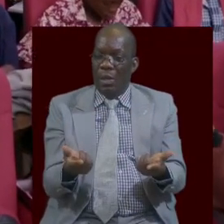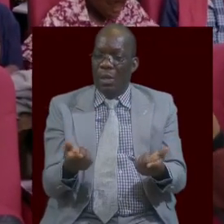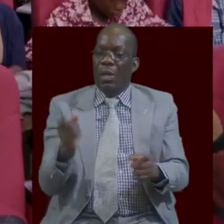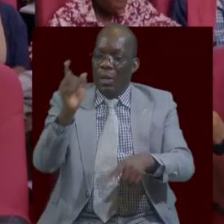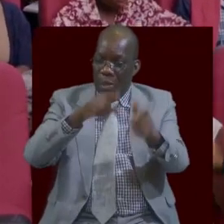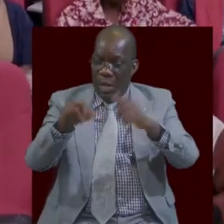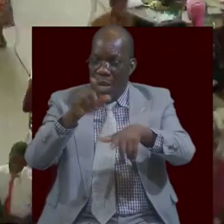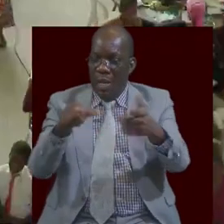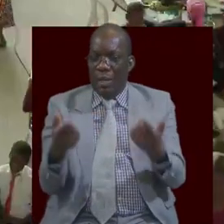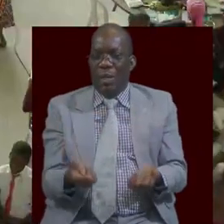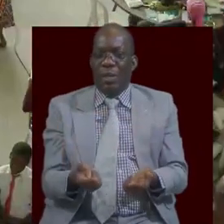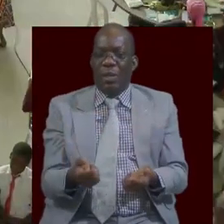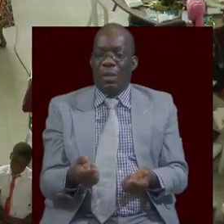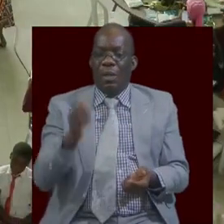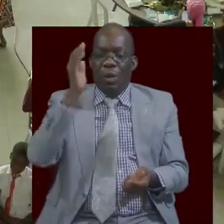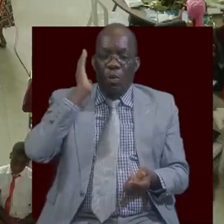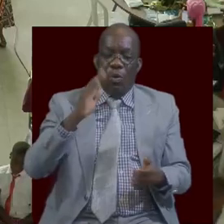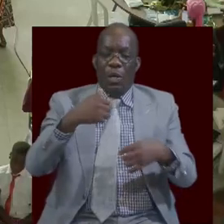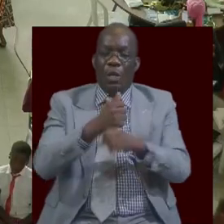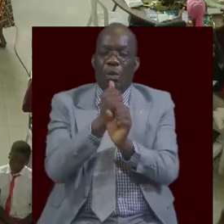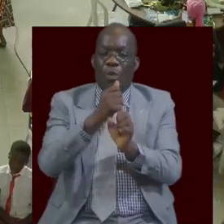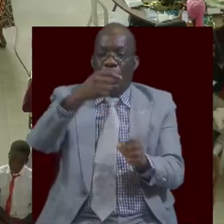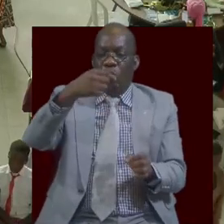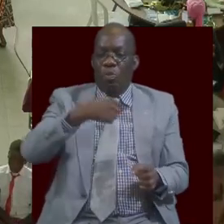talk will make me